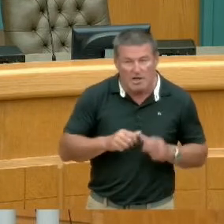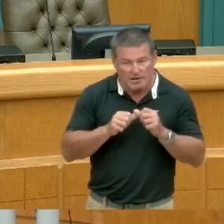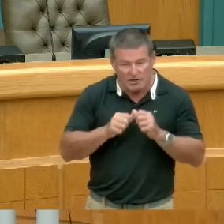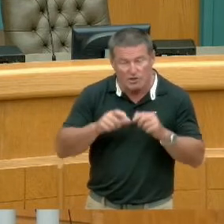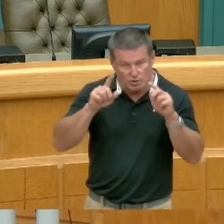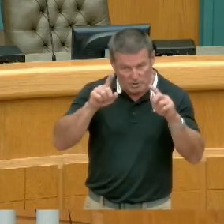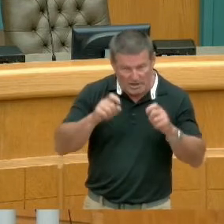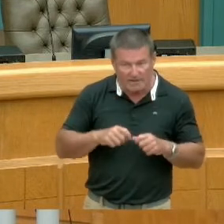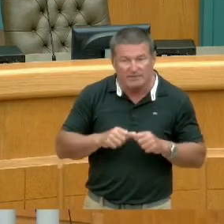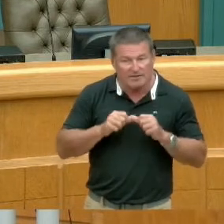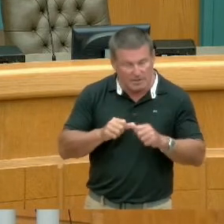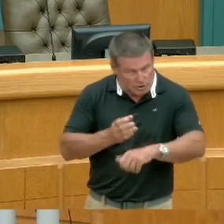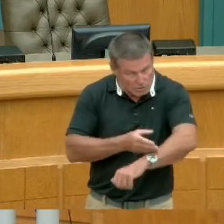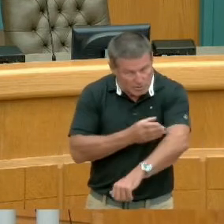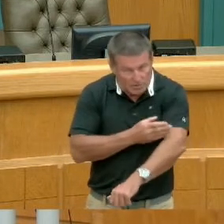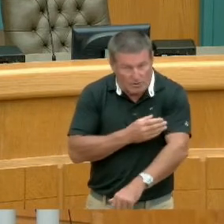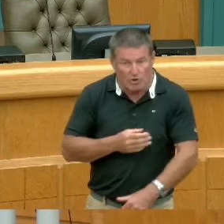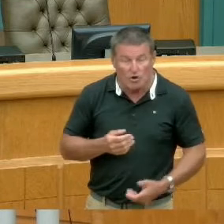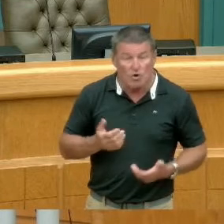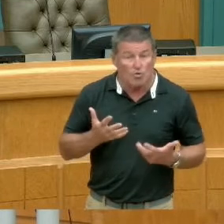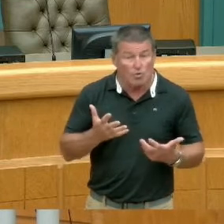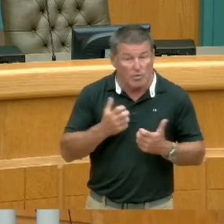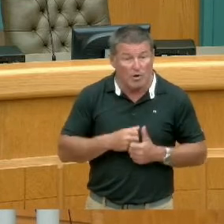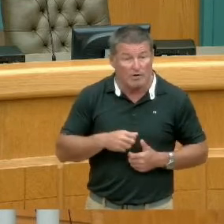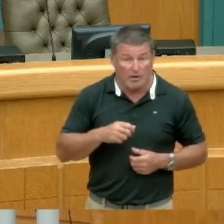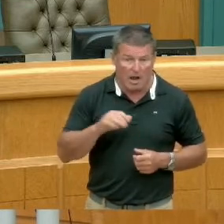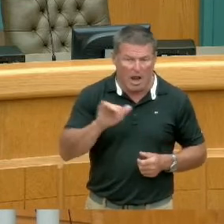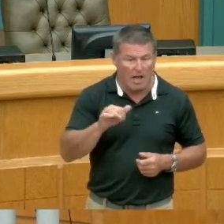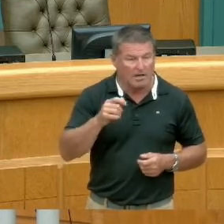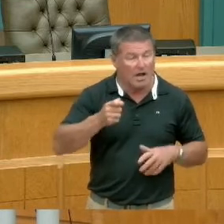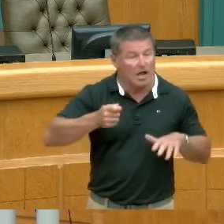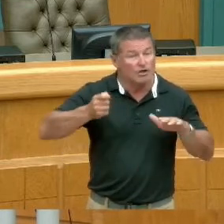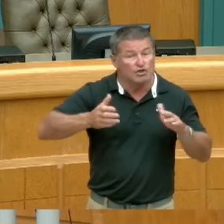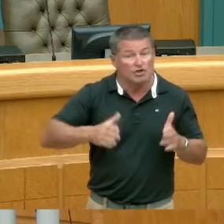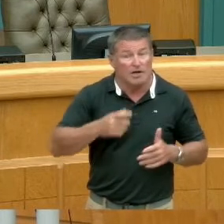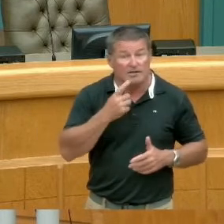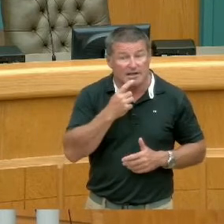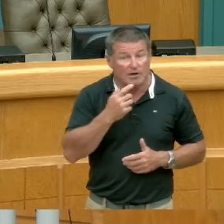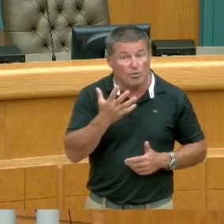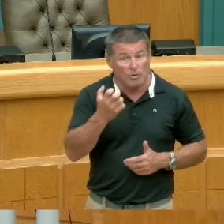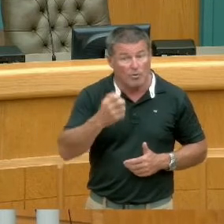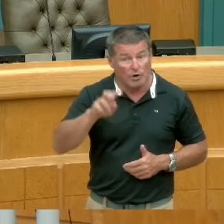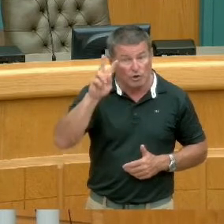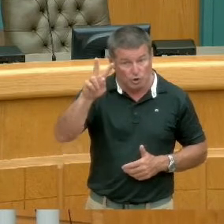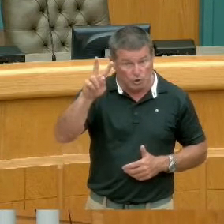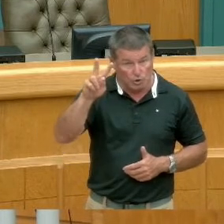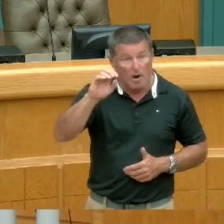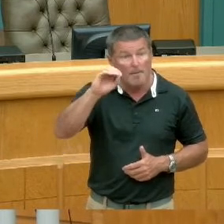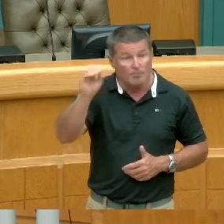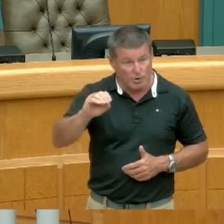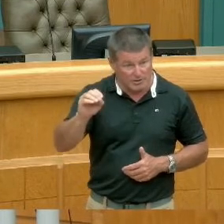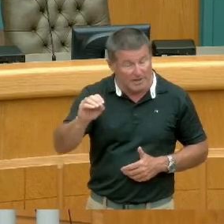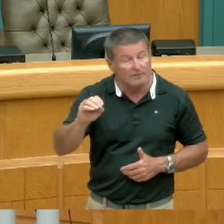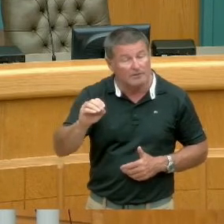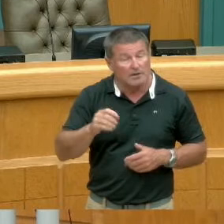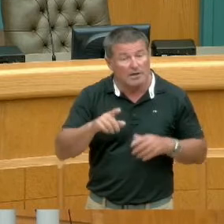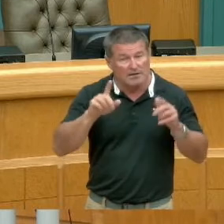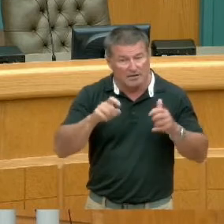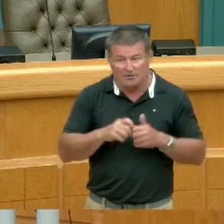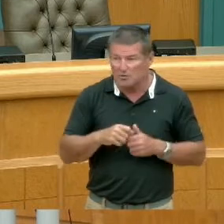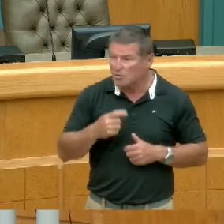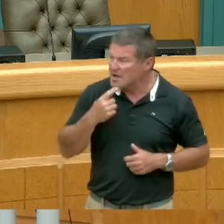mentioned before, I think, is at least to have 2% of our population tested, and we're pretty close. In round numbers, we're probably